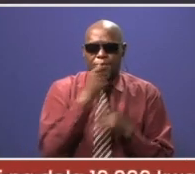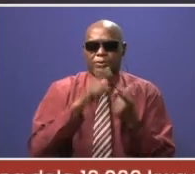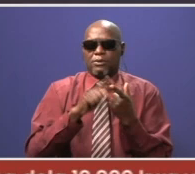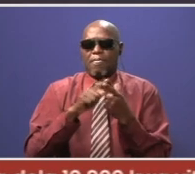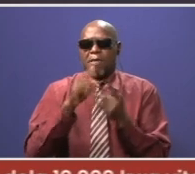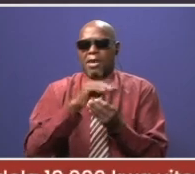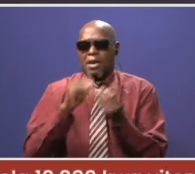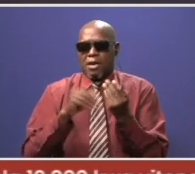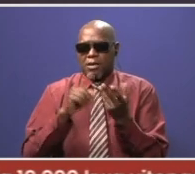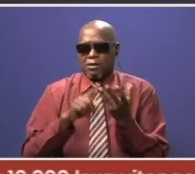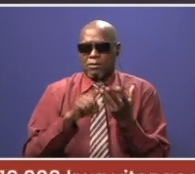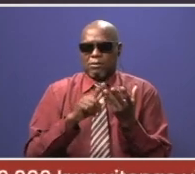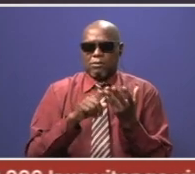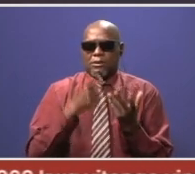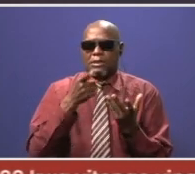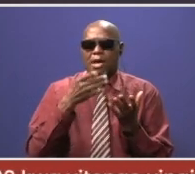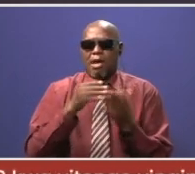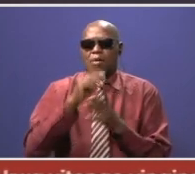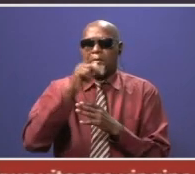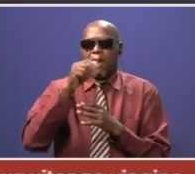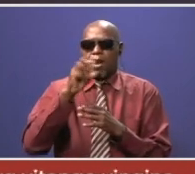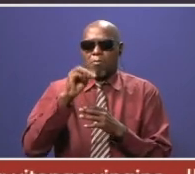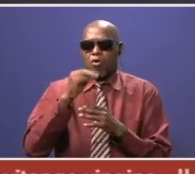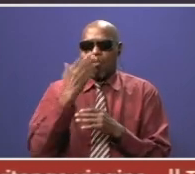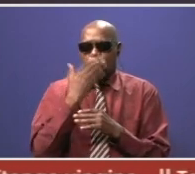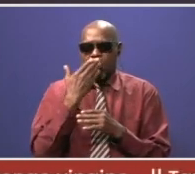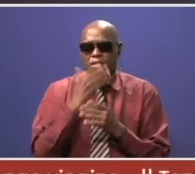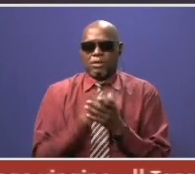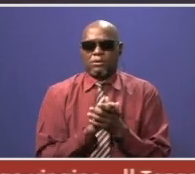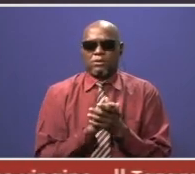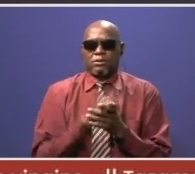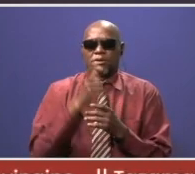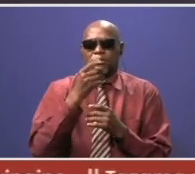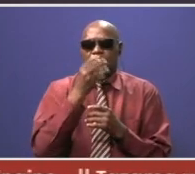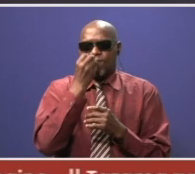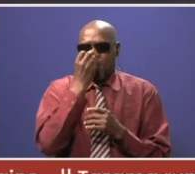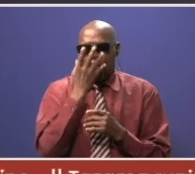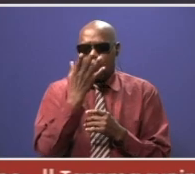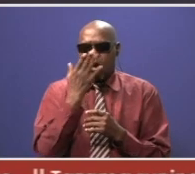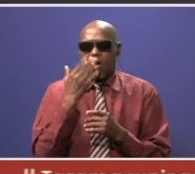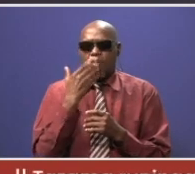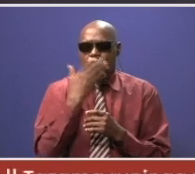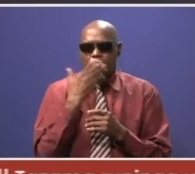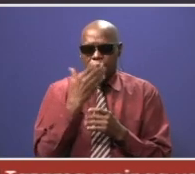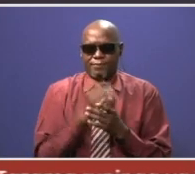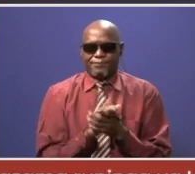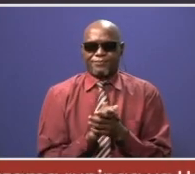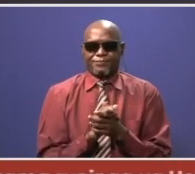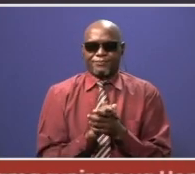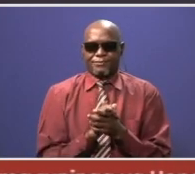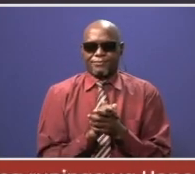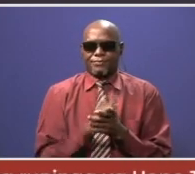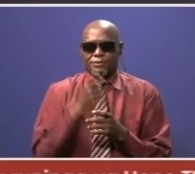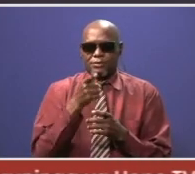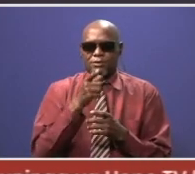bananas, we have heard you're going into palm oil, you know, your sunflower. So Honorable Wanga, I think